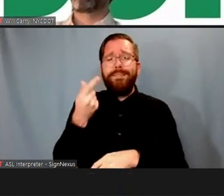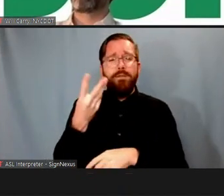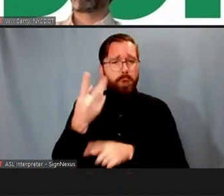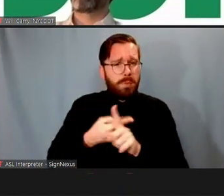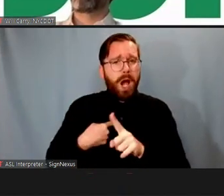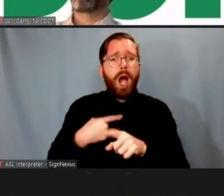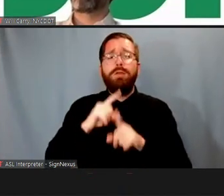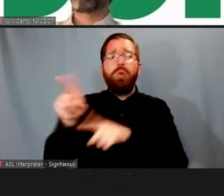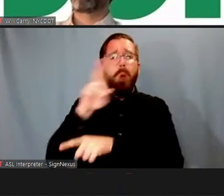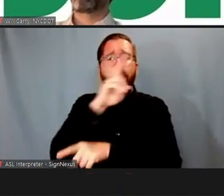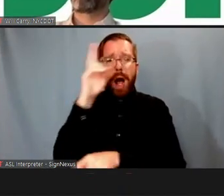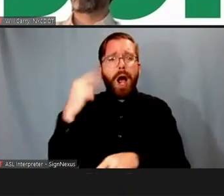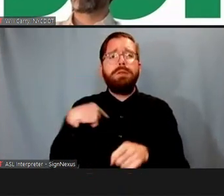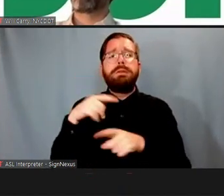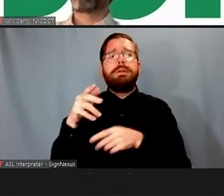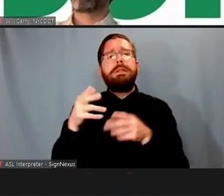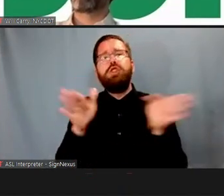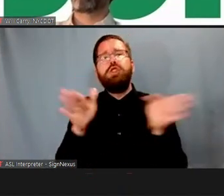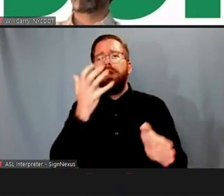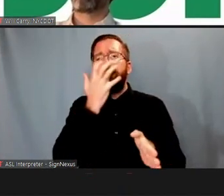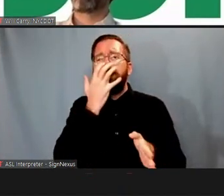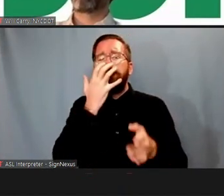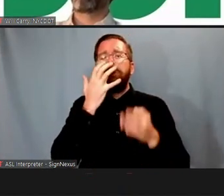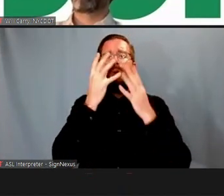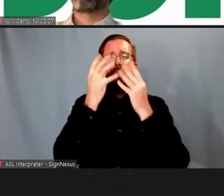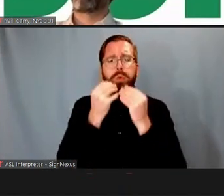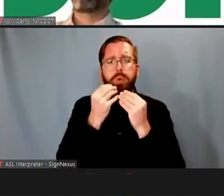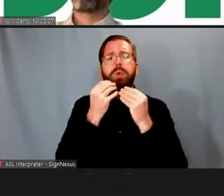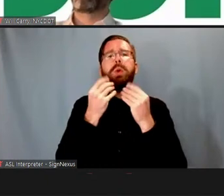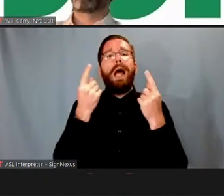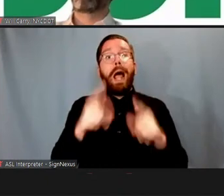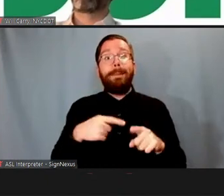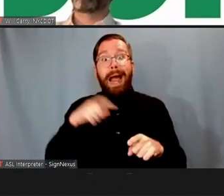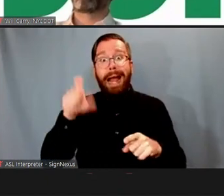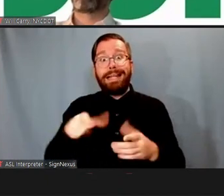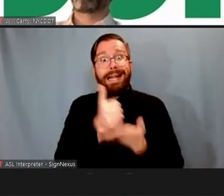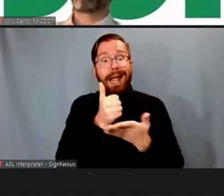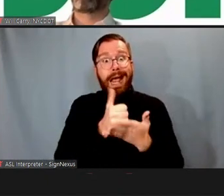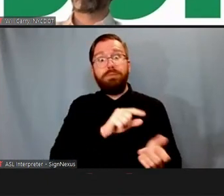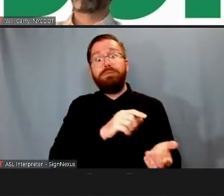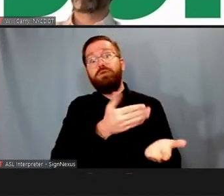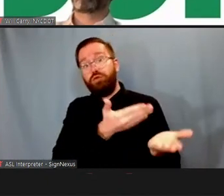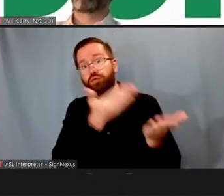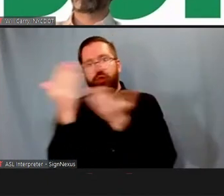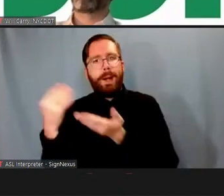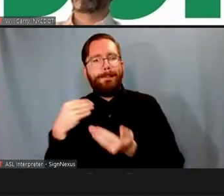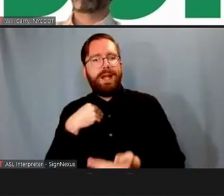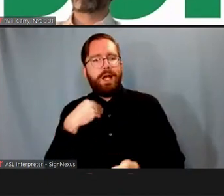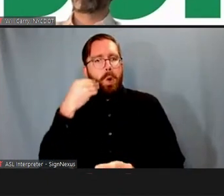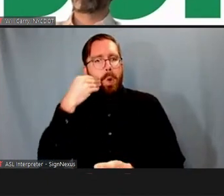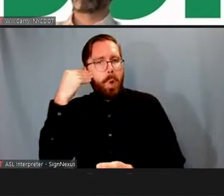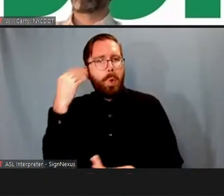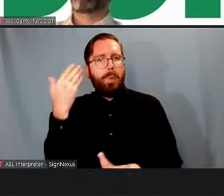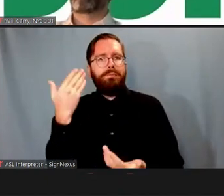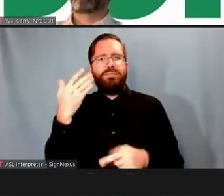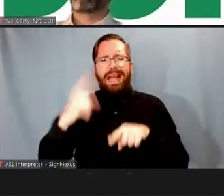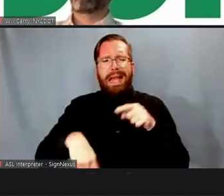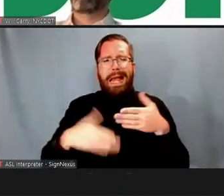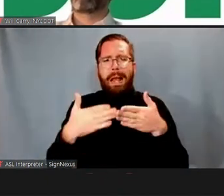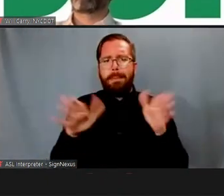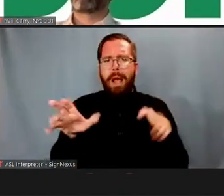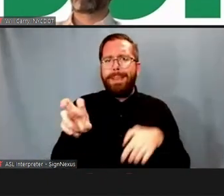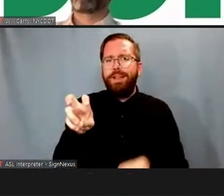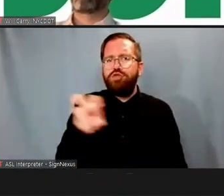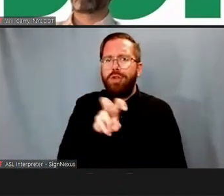i had general anesthesia and i needed to be accompanied home which is a hospital rule there was no way i could have taken public transportation or a for-hire